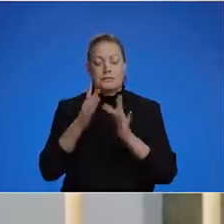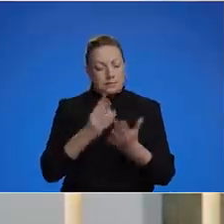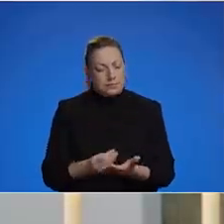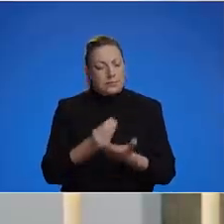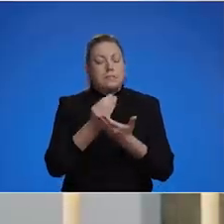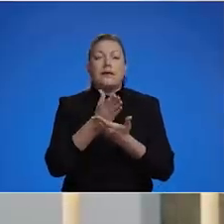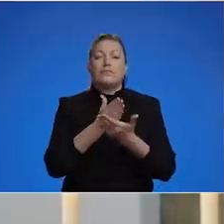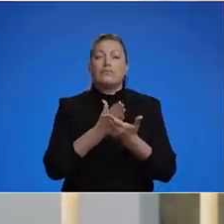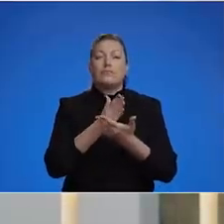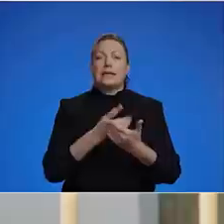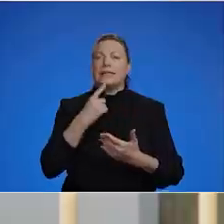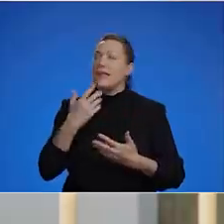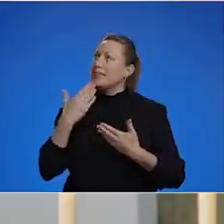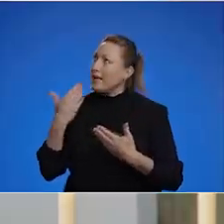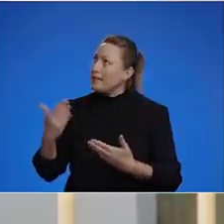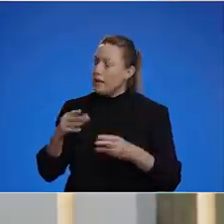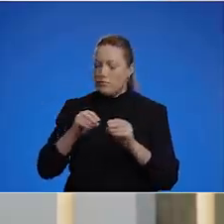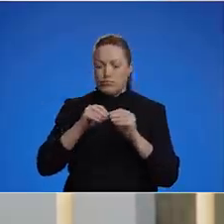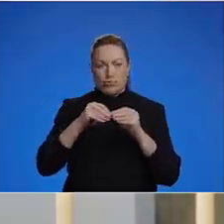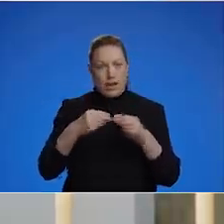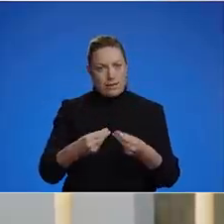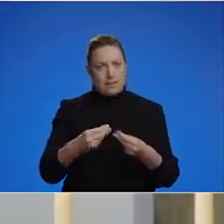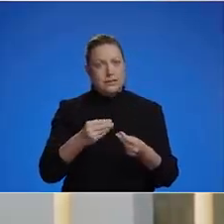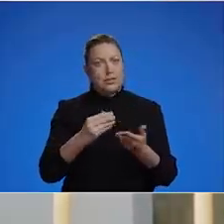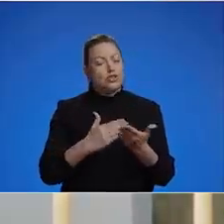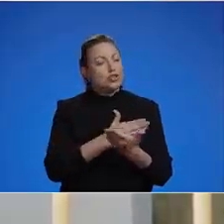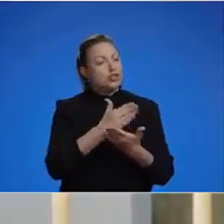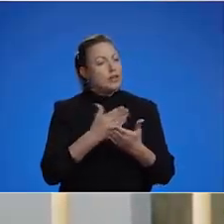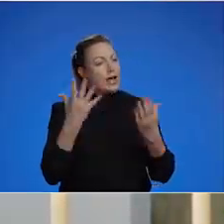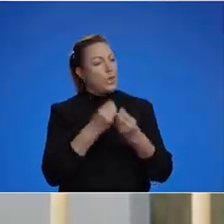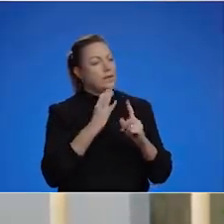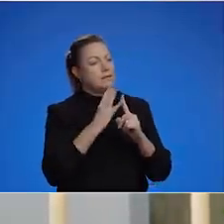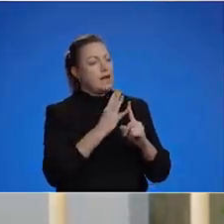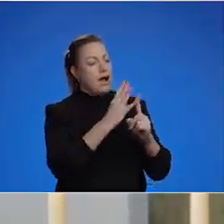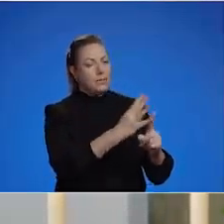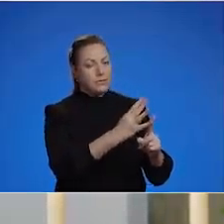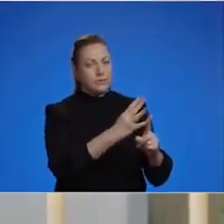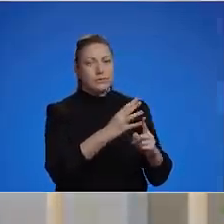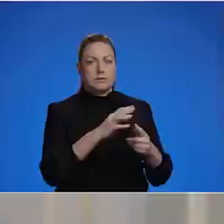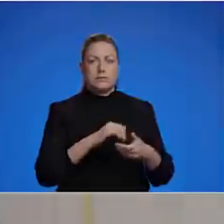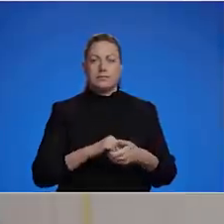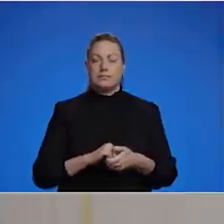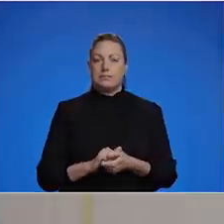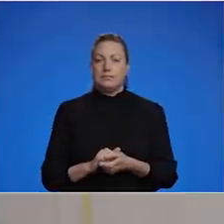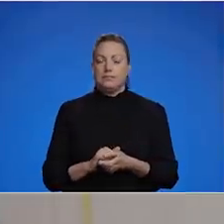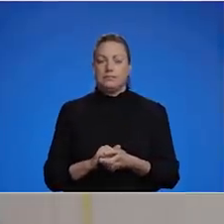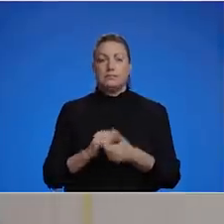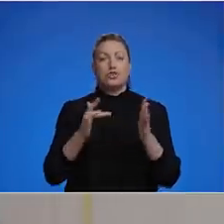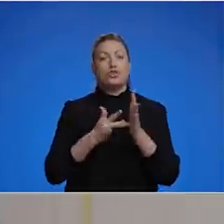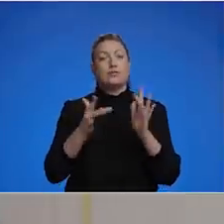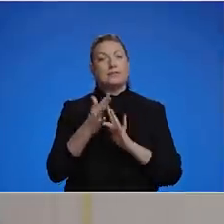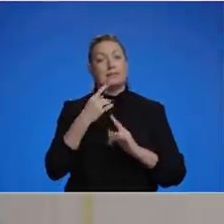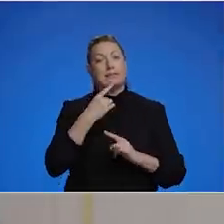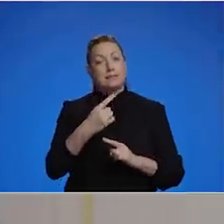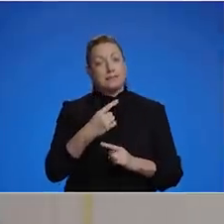and, giving thanks, broke it and gave it to his disciples, saying, "Take this,